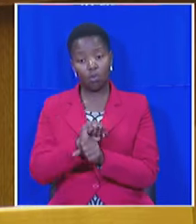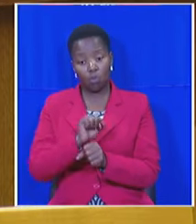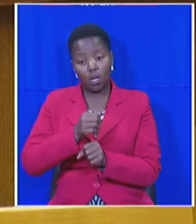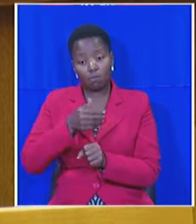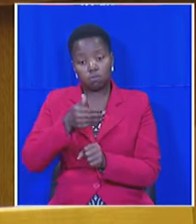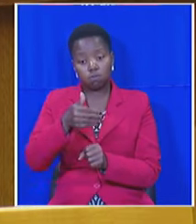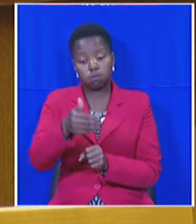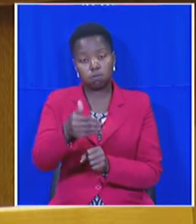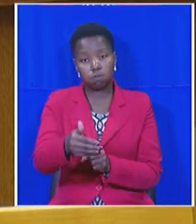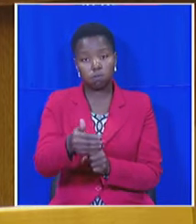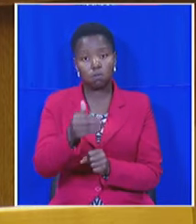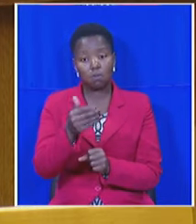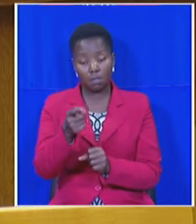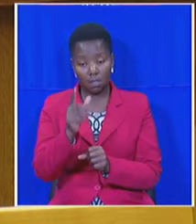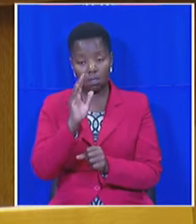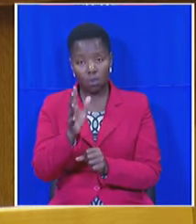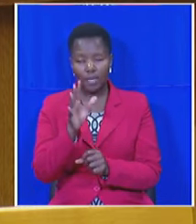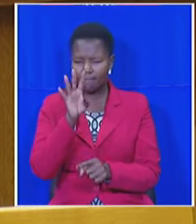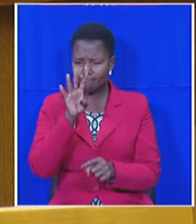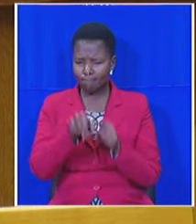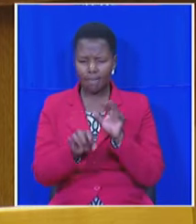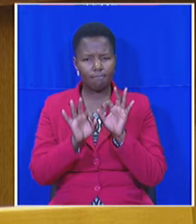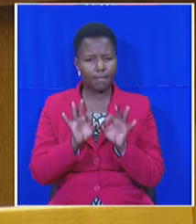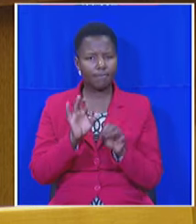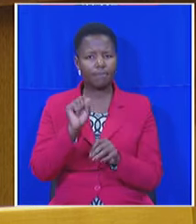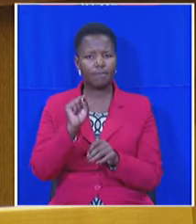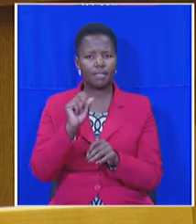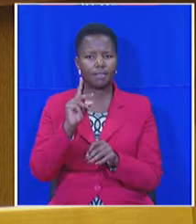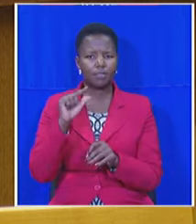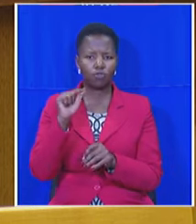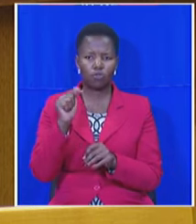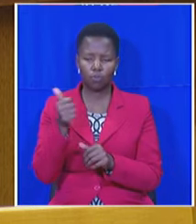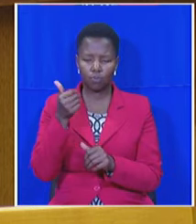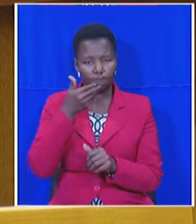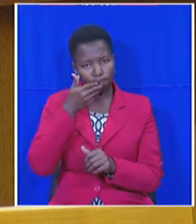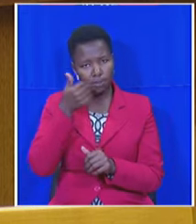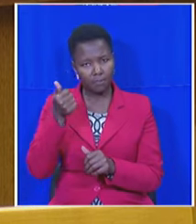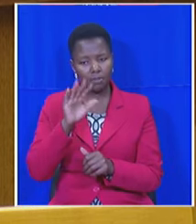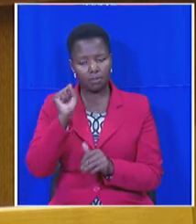i-department ezanalo, izwe lethu sobe selibeke phambili. Ngaleyo ndlela sikwazi ukushintsha impilo zabantu zibe ngcono